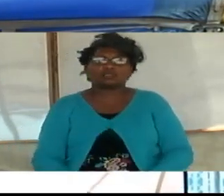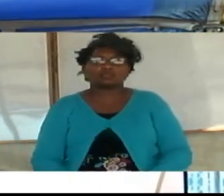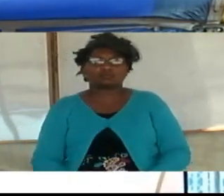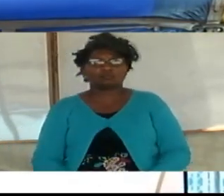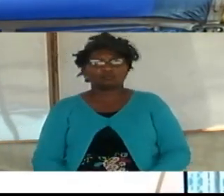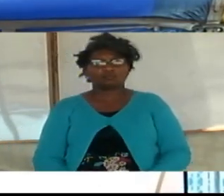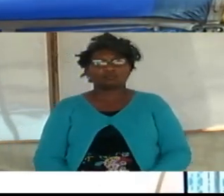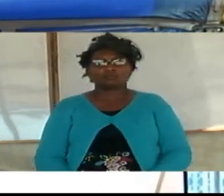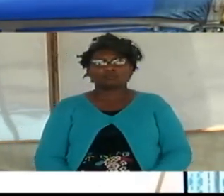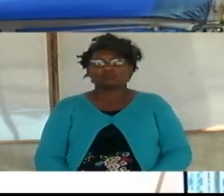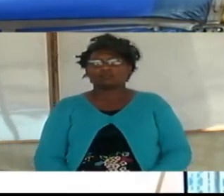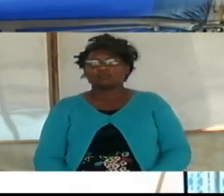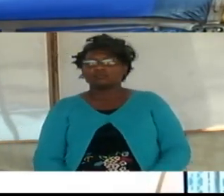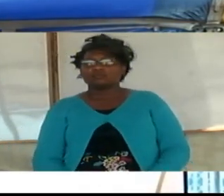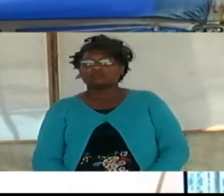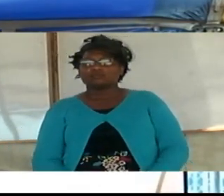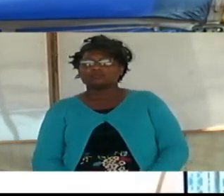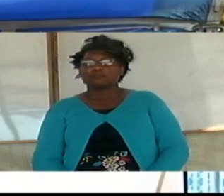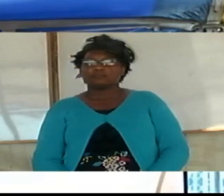to